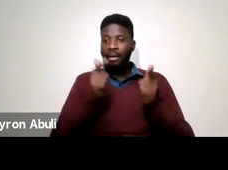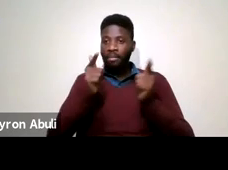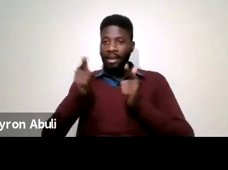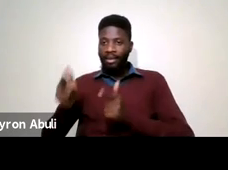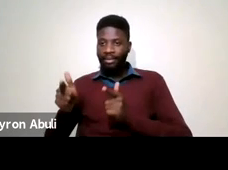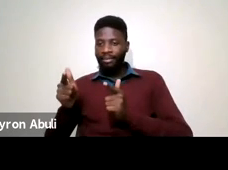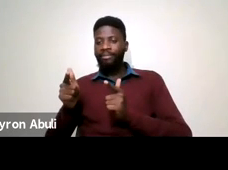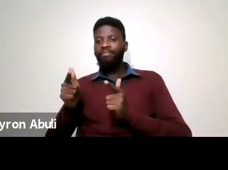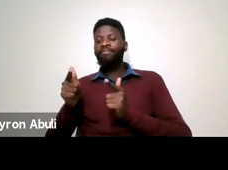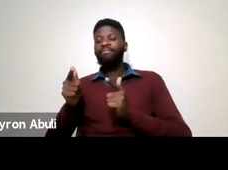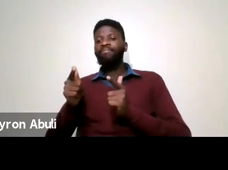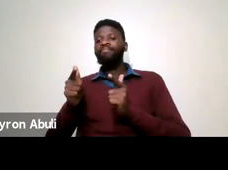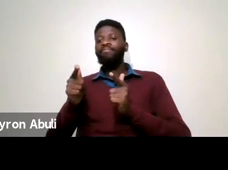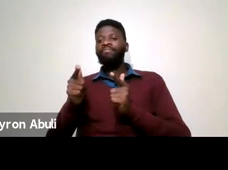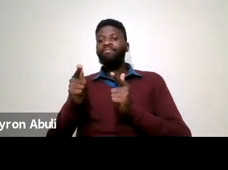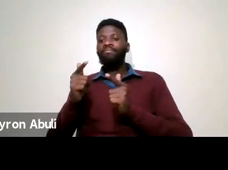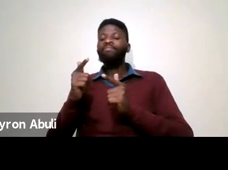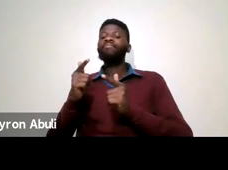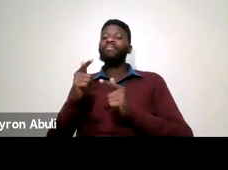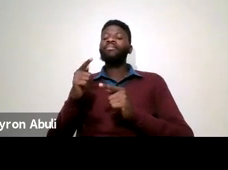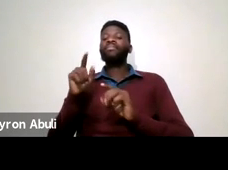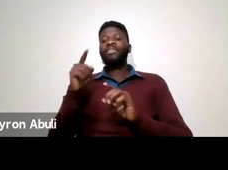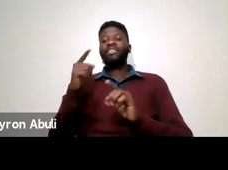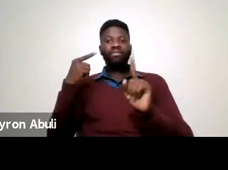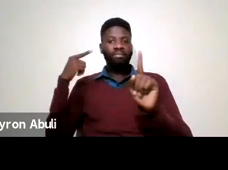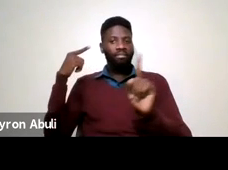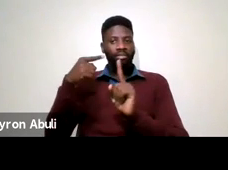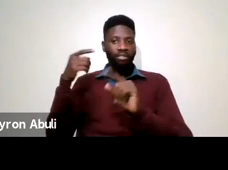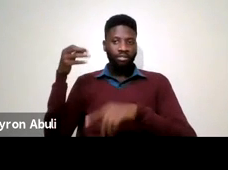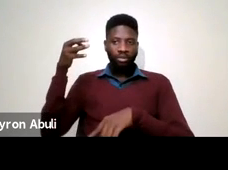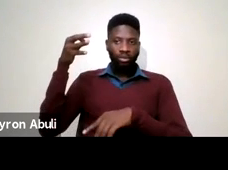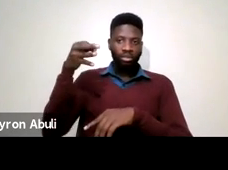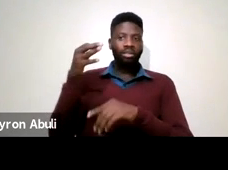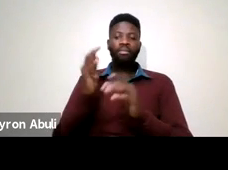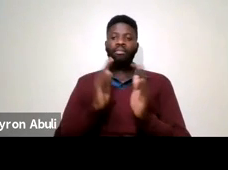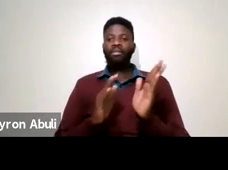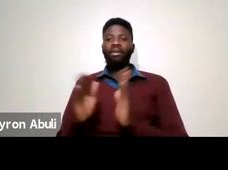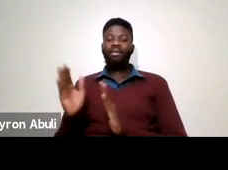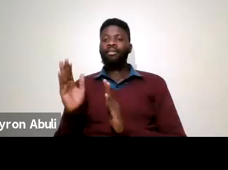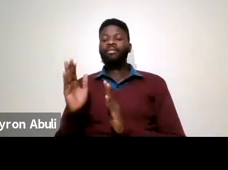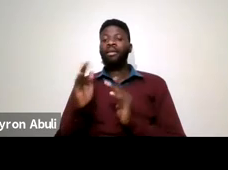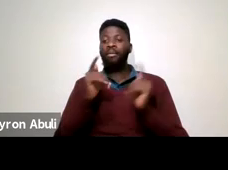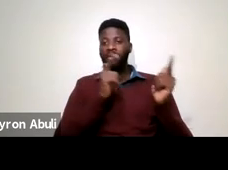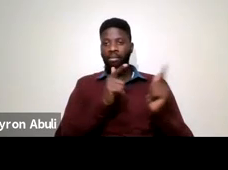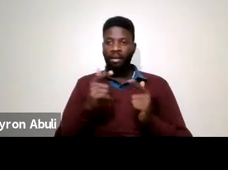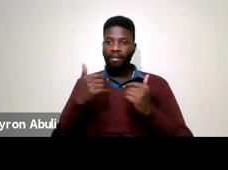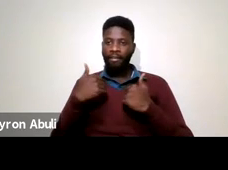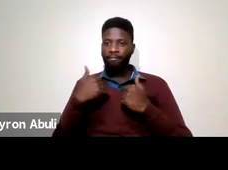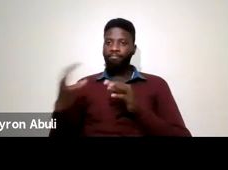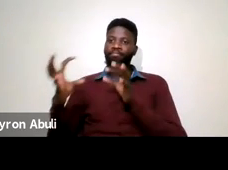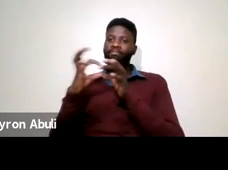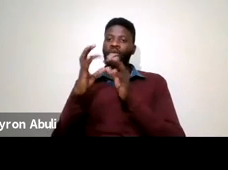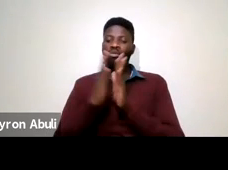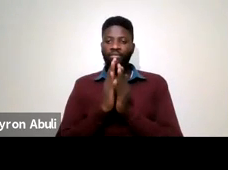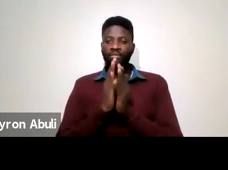my future plans. A multi-purpose library with actually connections from friends and even the